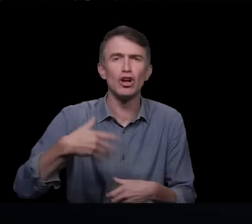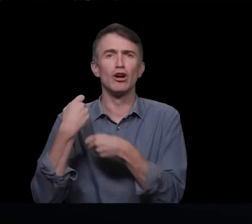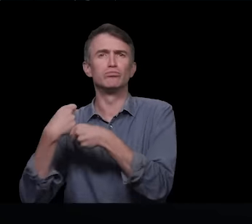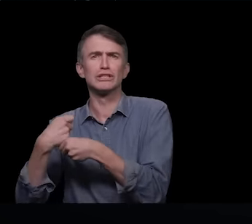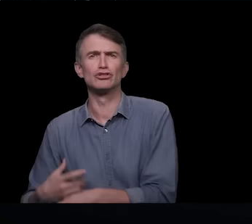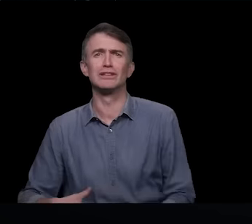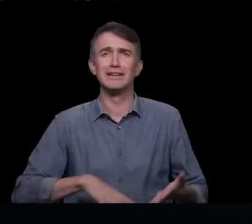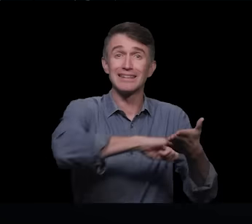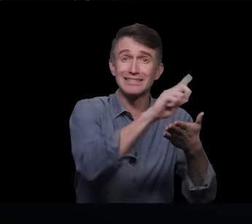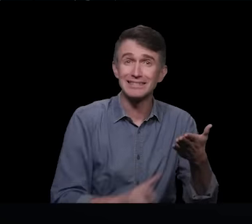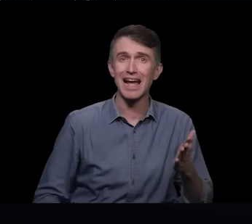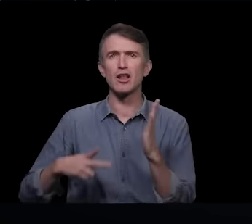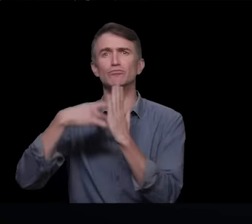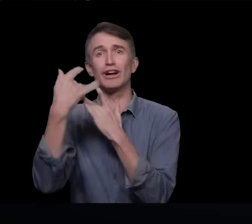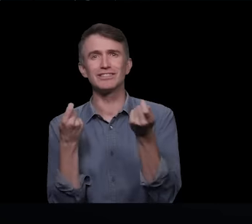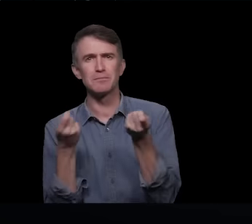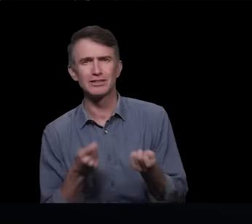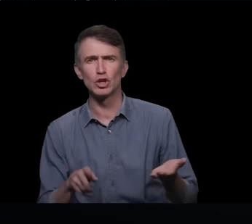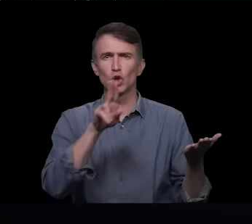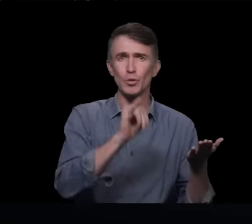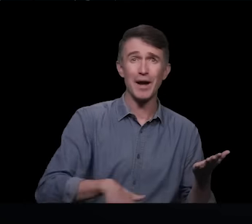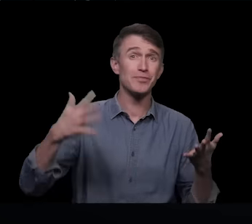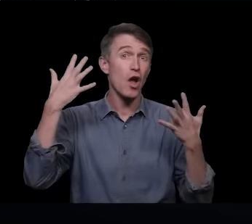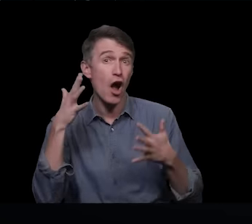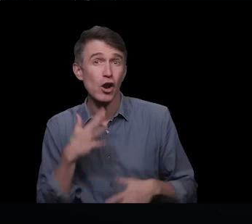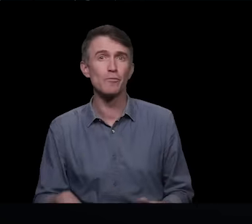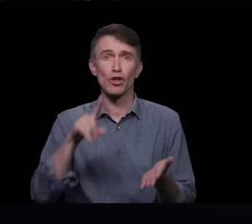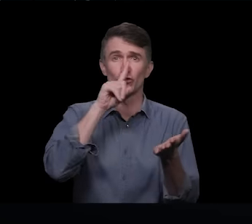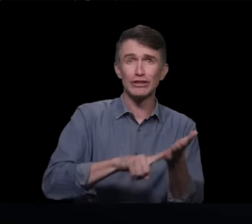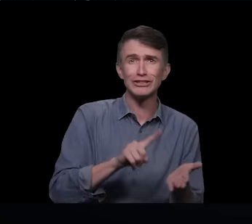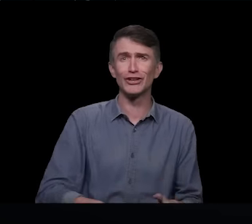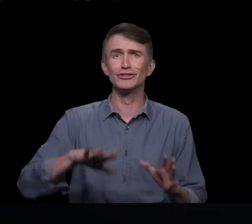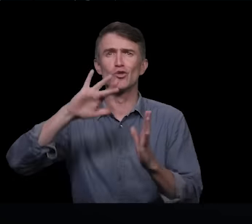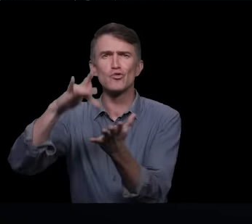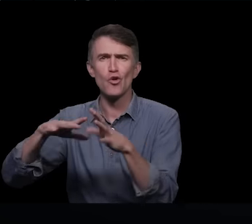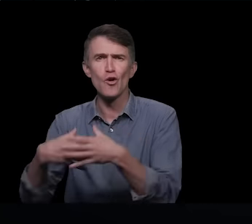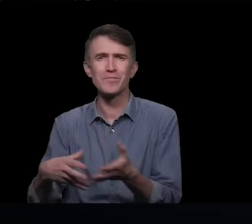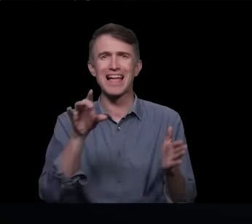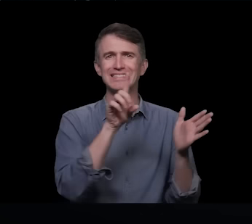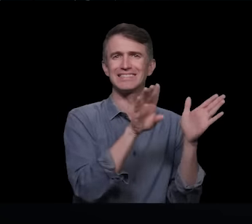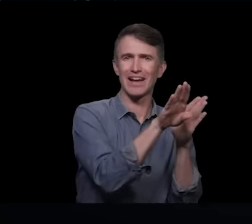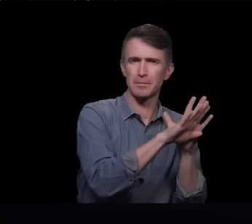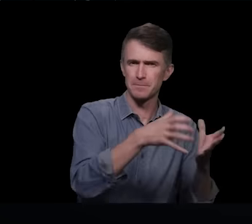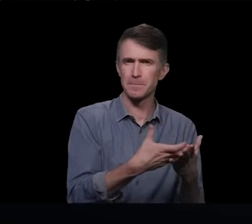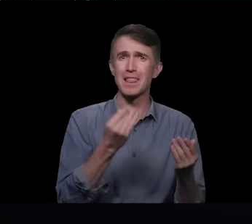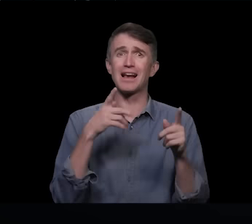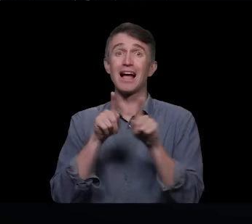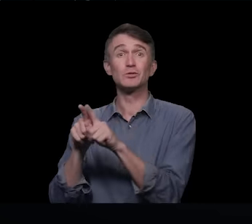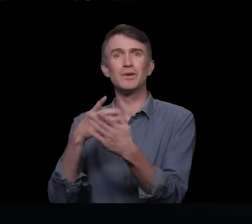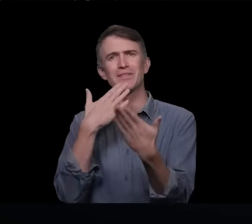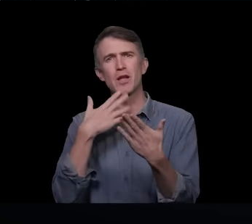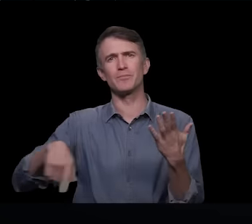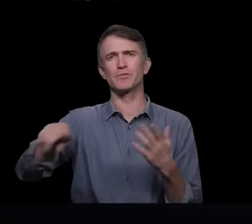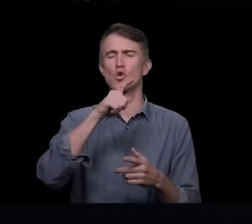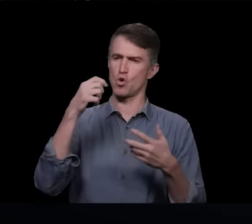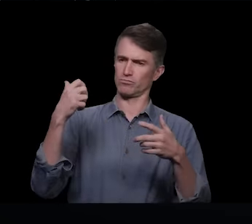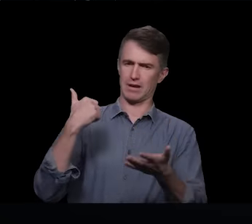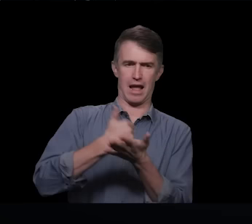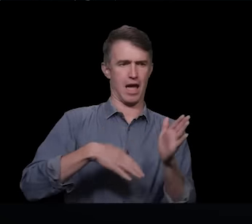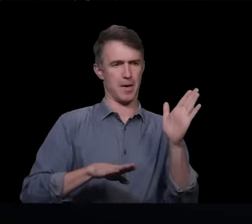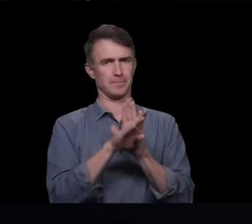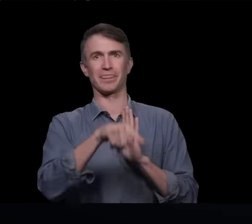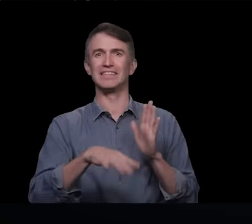design, project management, UI, audio, research, core, and dev support teams, as well as everyone else who worked on this feature. We